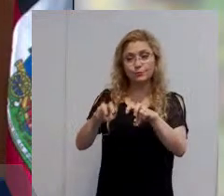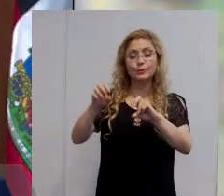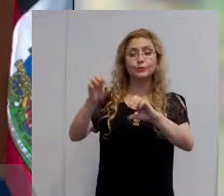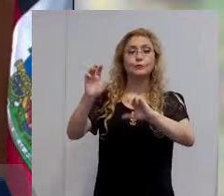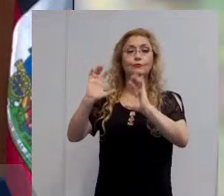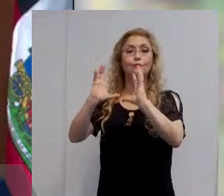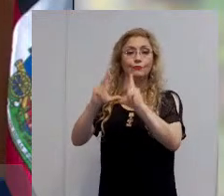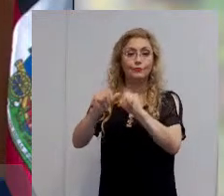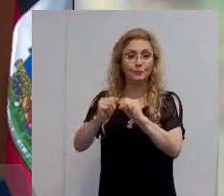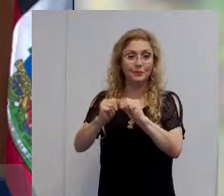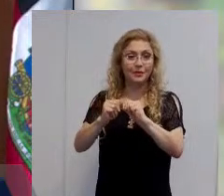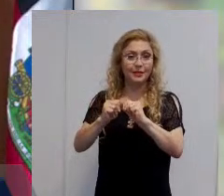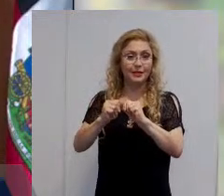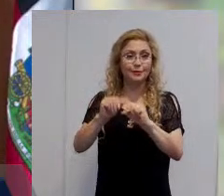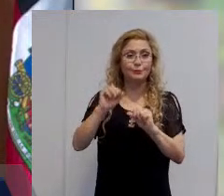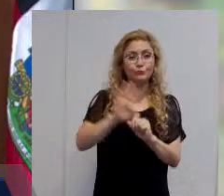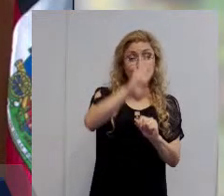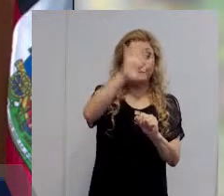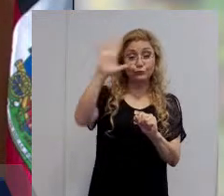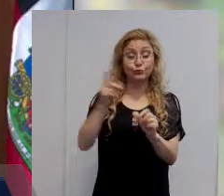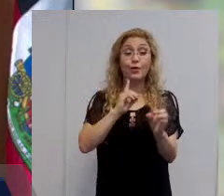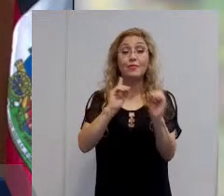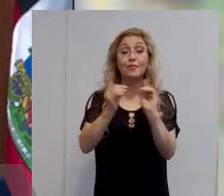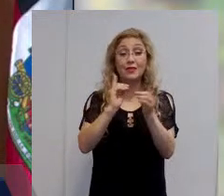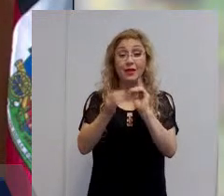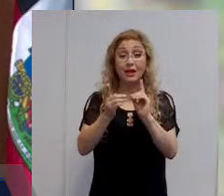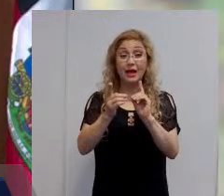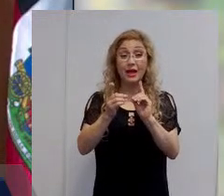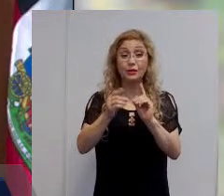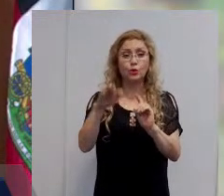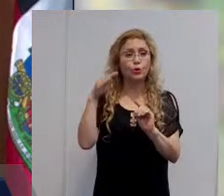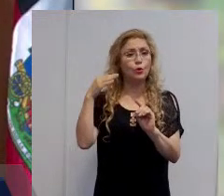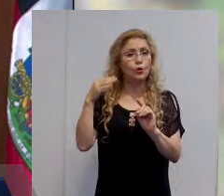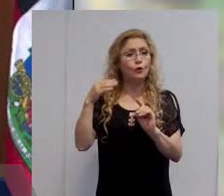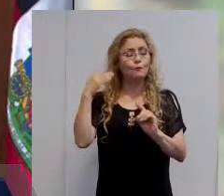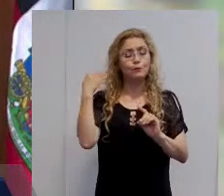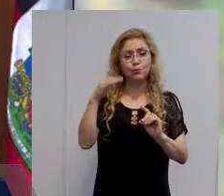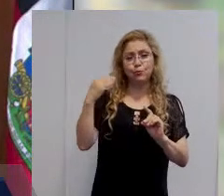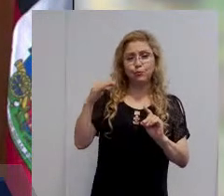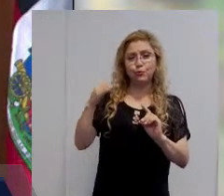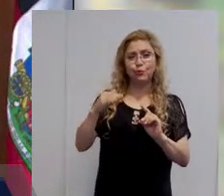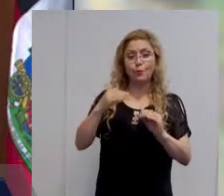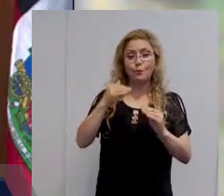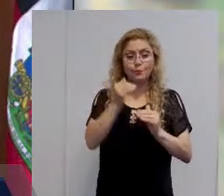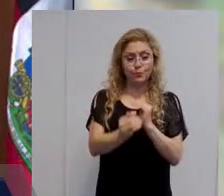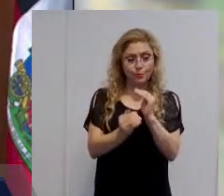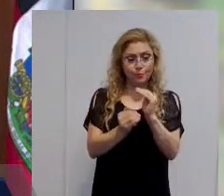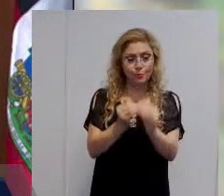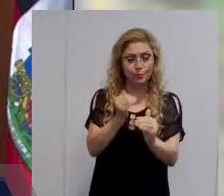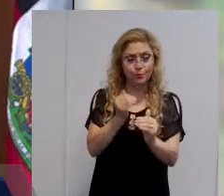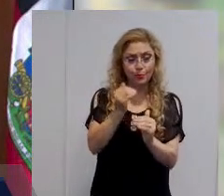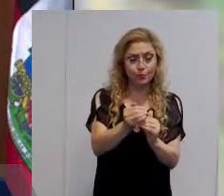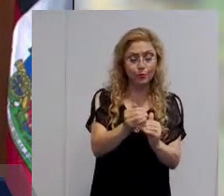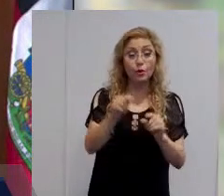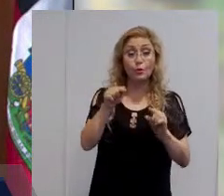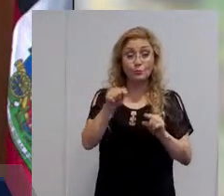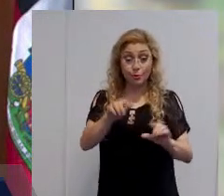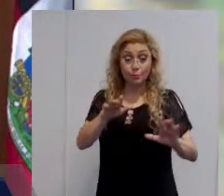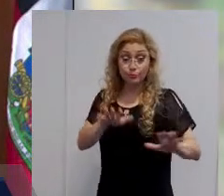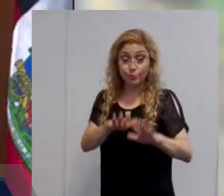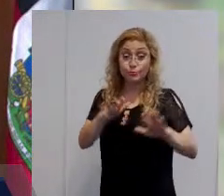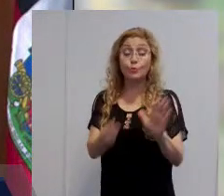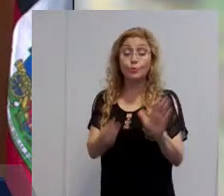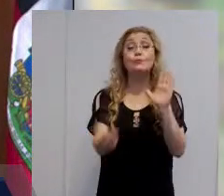of the decade for family farming. A space for dialogue and exchange is essential for progress and to